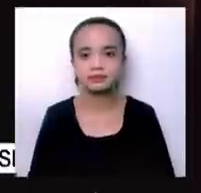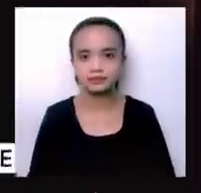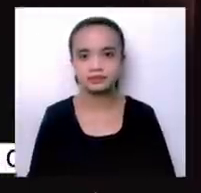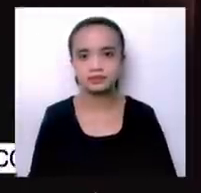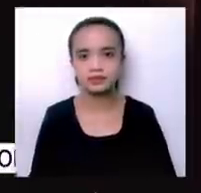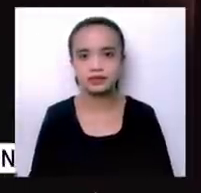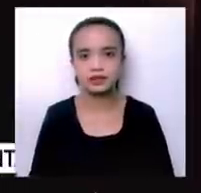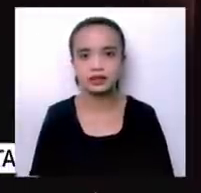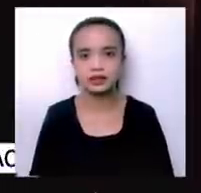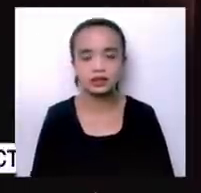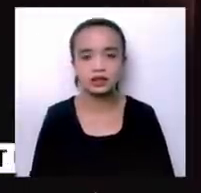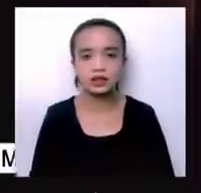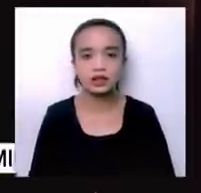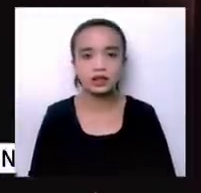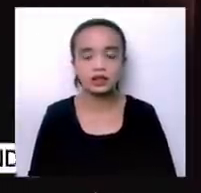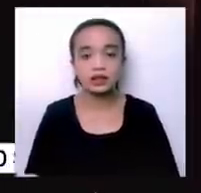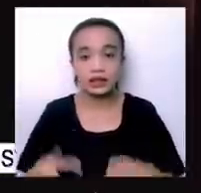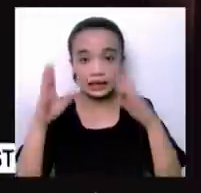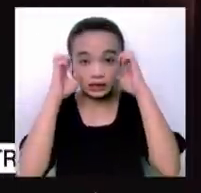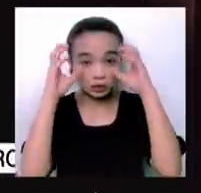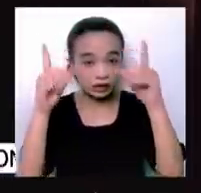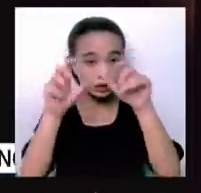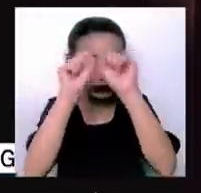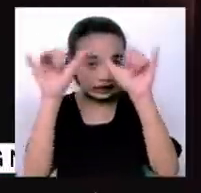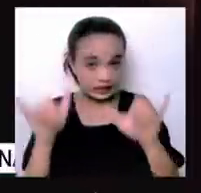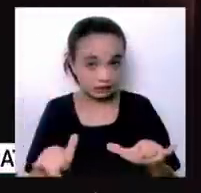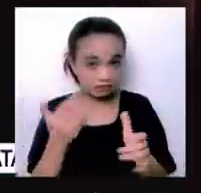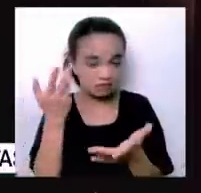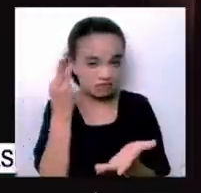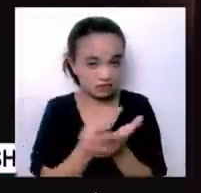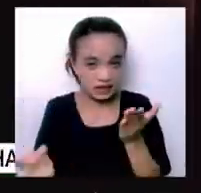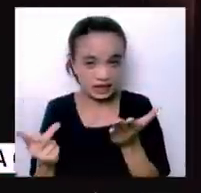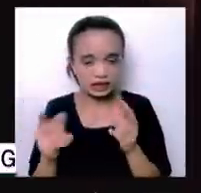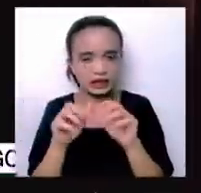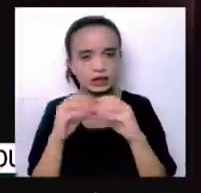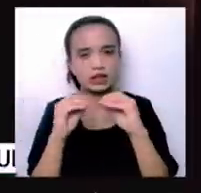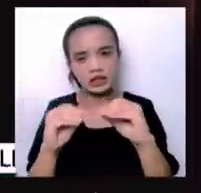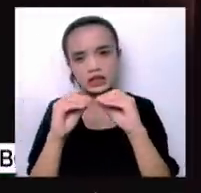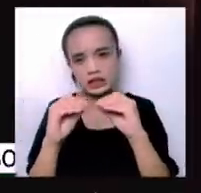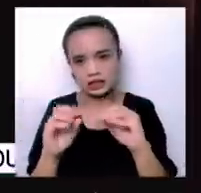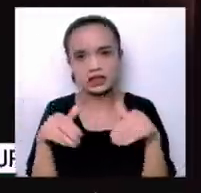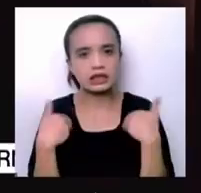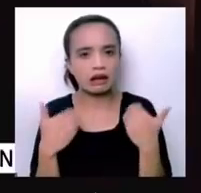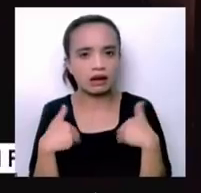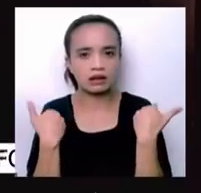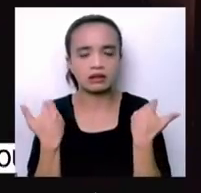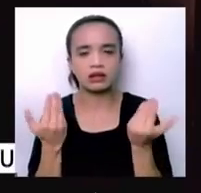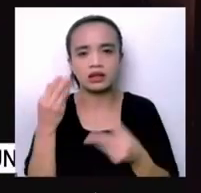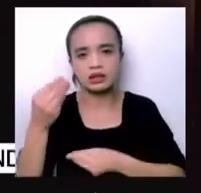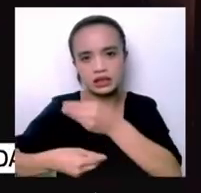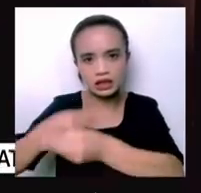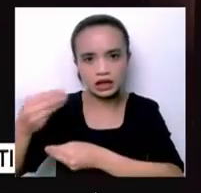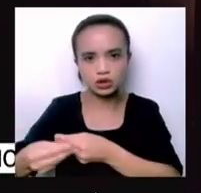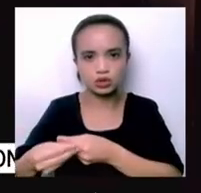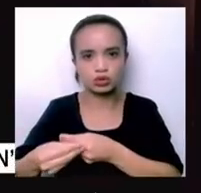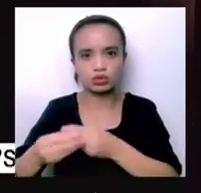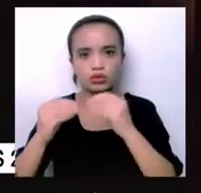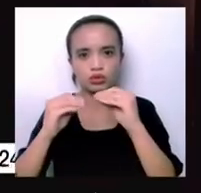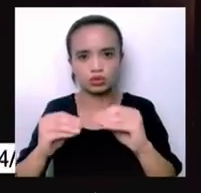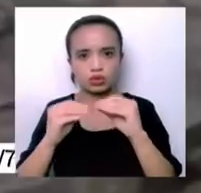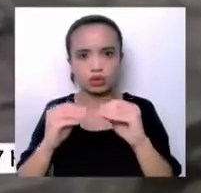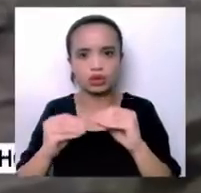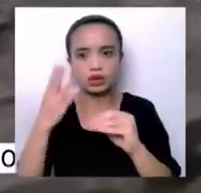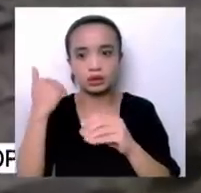The failure of the country's education system to teach the young generation about the lessons of people power being blamed for the return